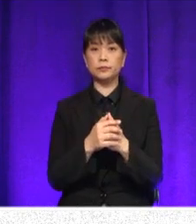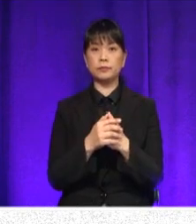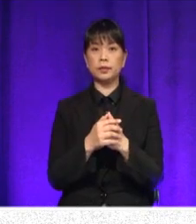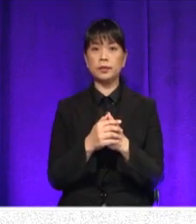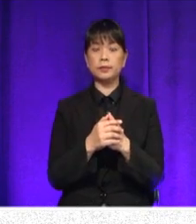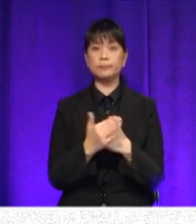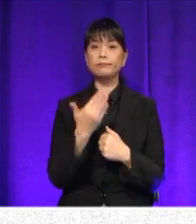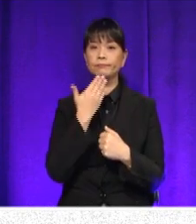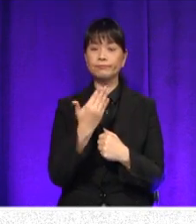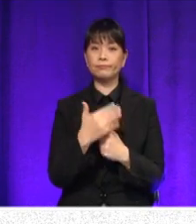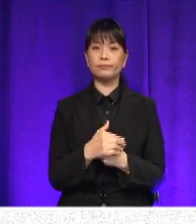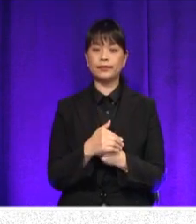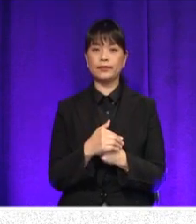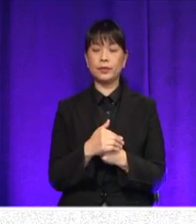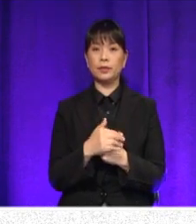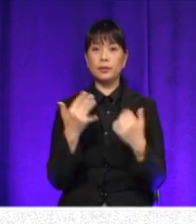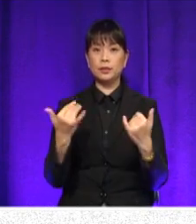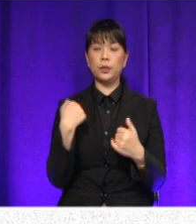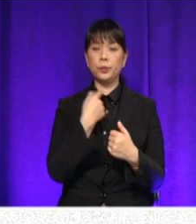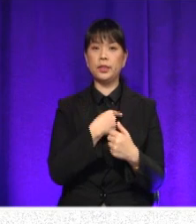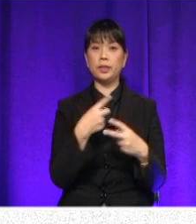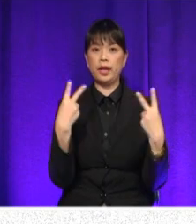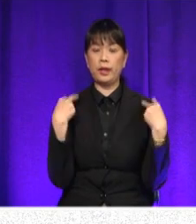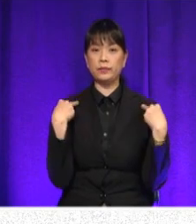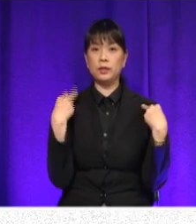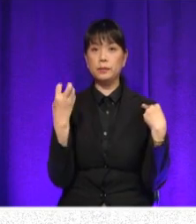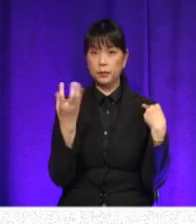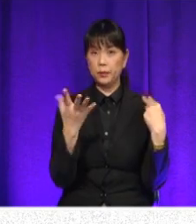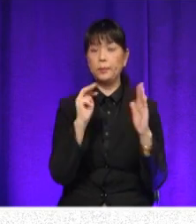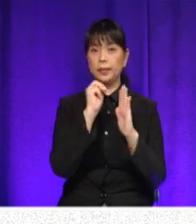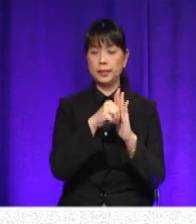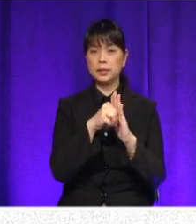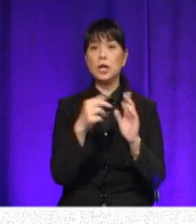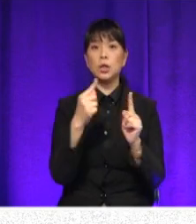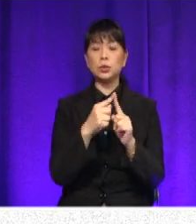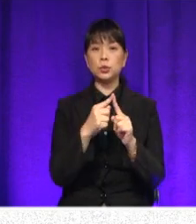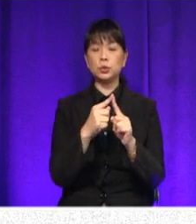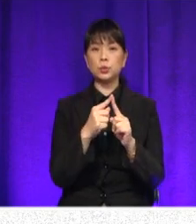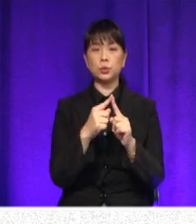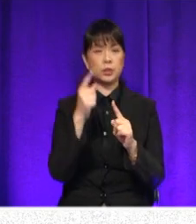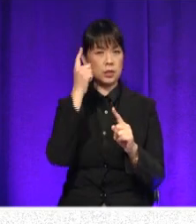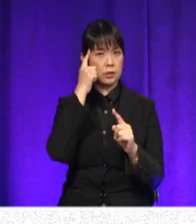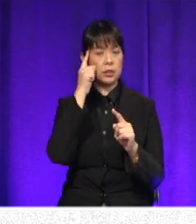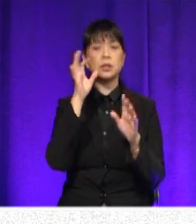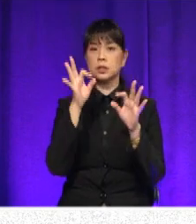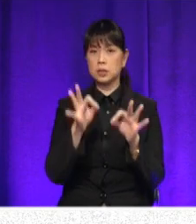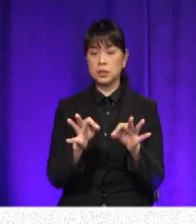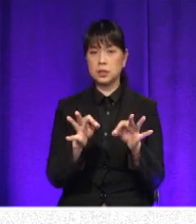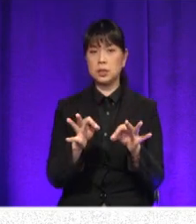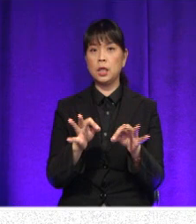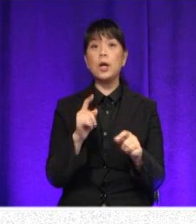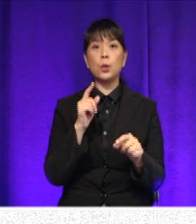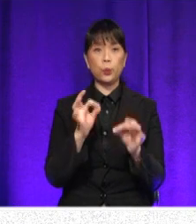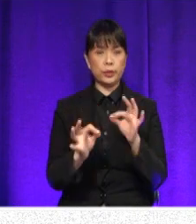Thank you. Now you have about a minute to decide together which is the most popular reason people shop